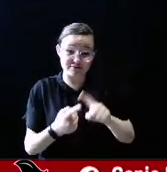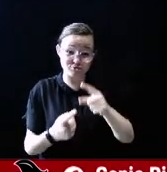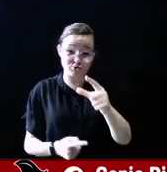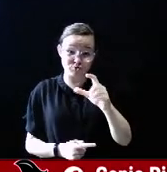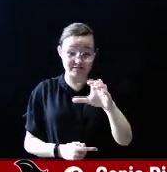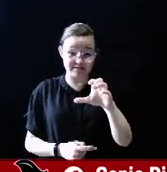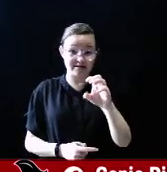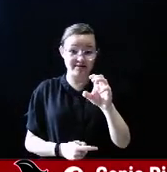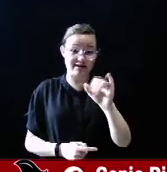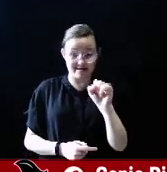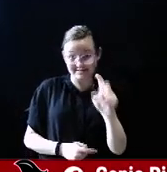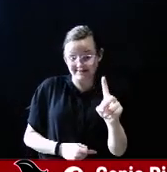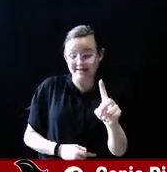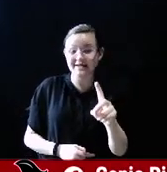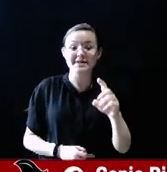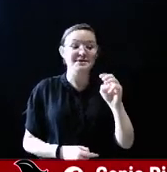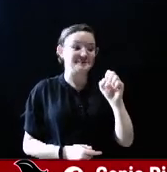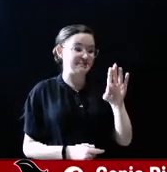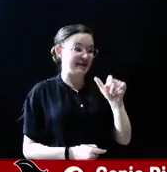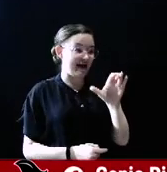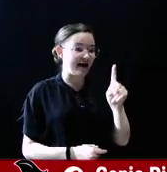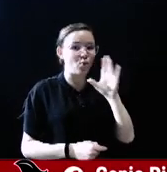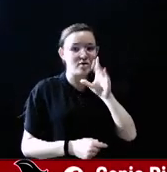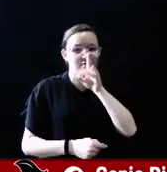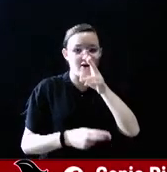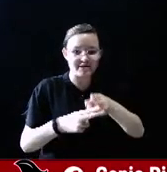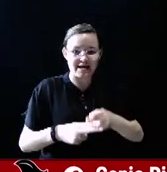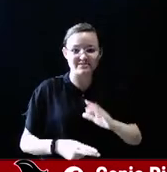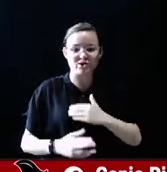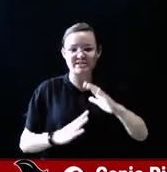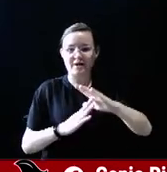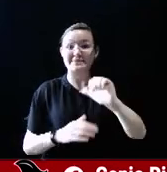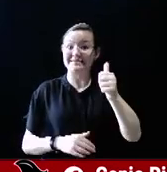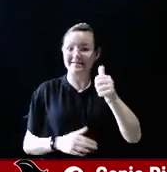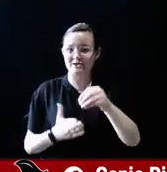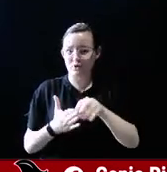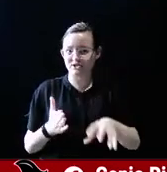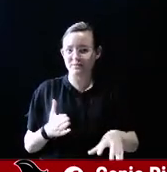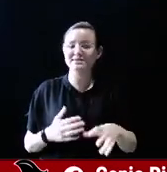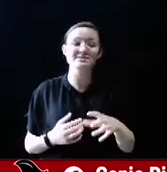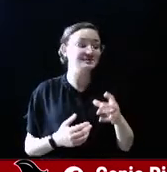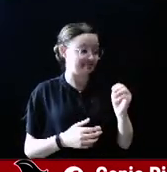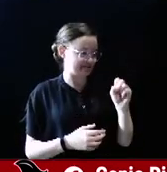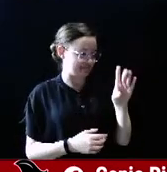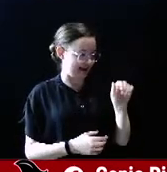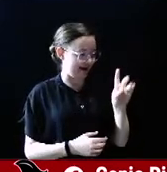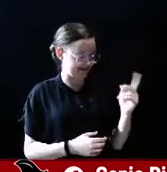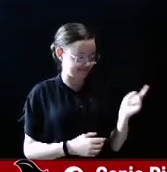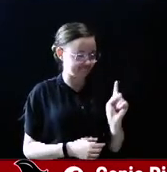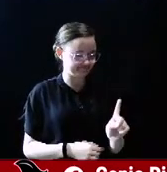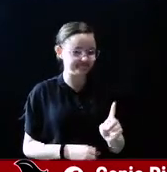Creek Independent School District. Ms. Black will call the names of our top 10 graduates. Ms. Black.